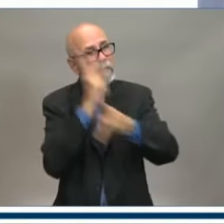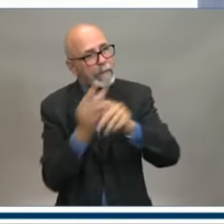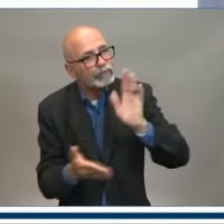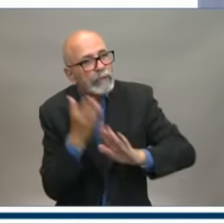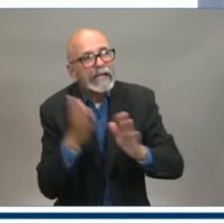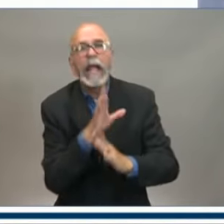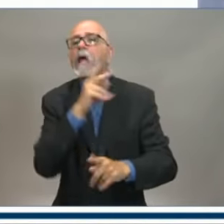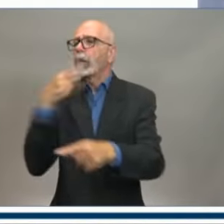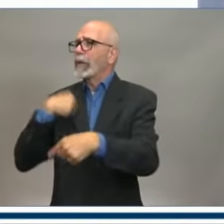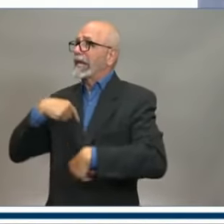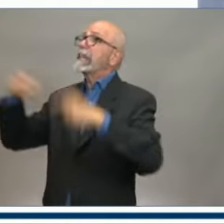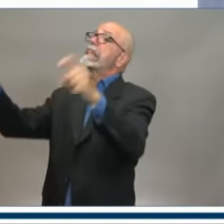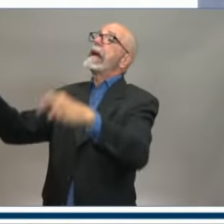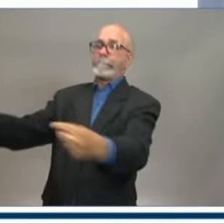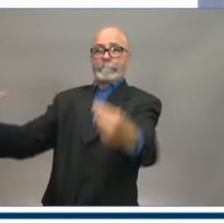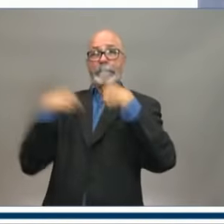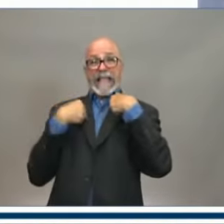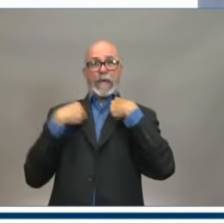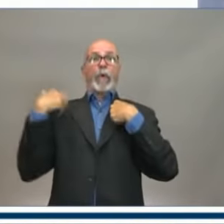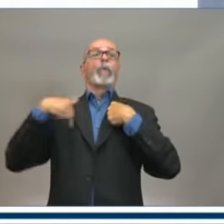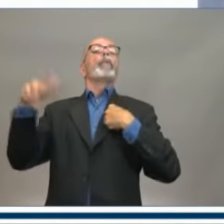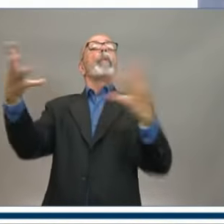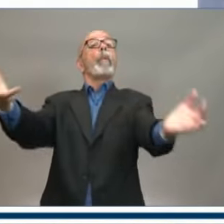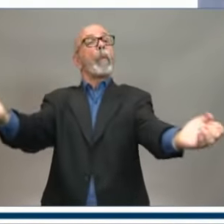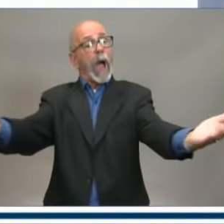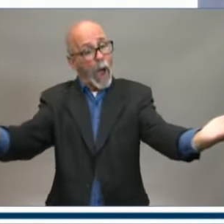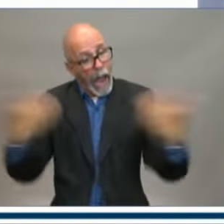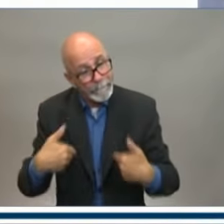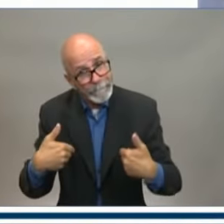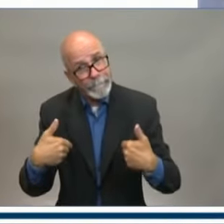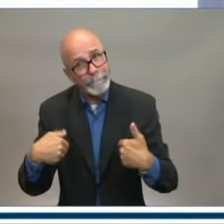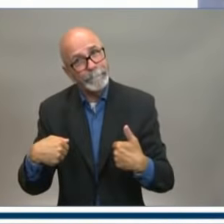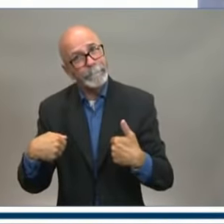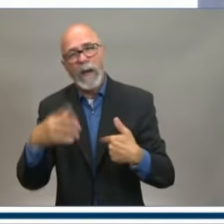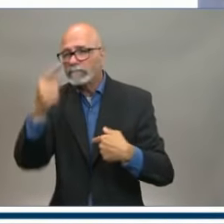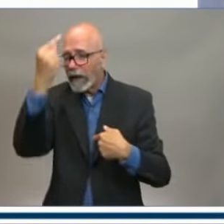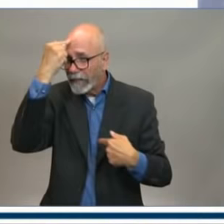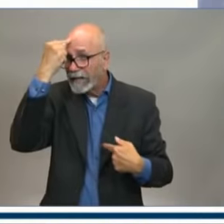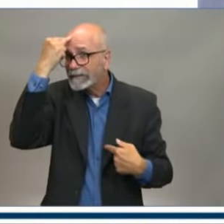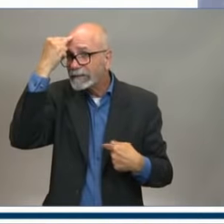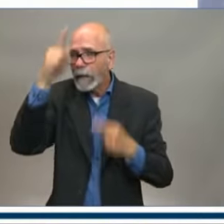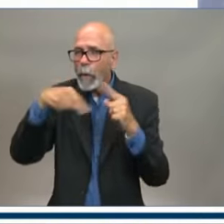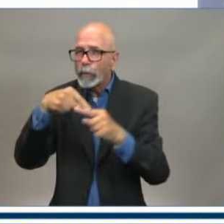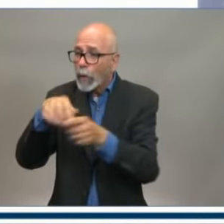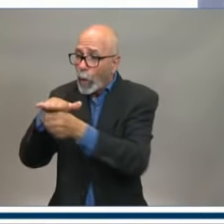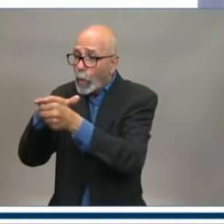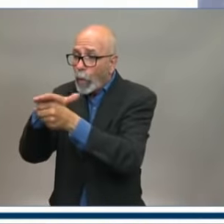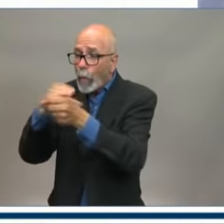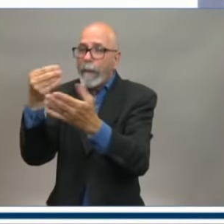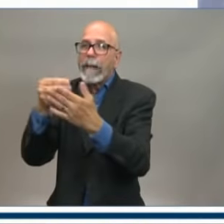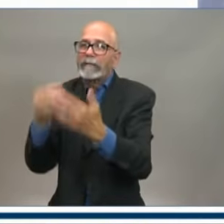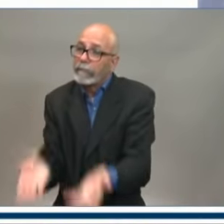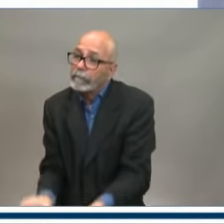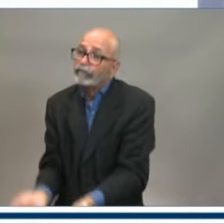want to welcome you back. So think local, buy local, support local.